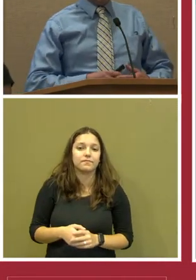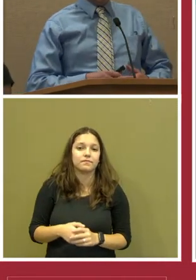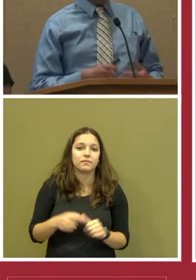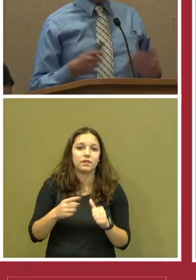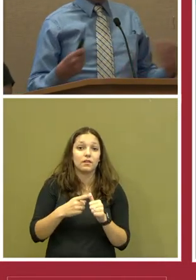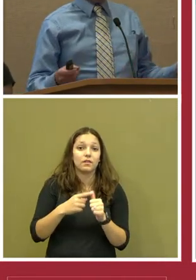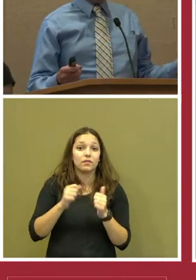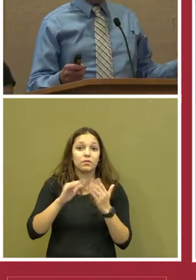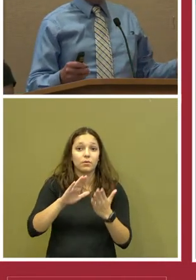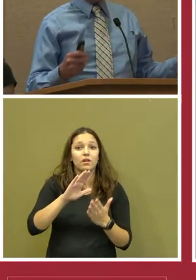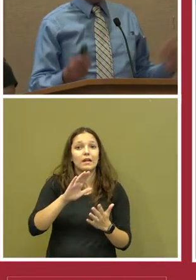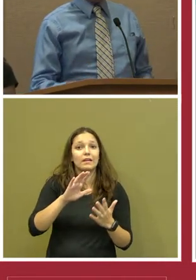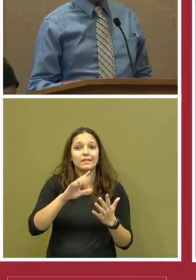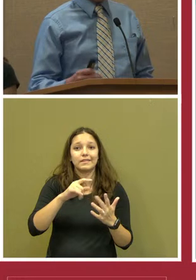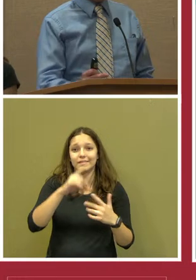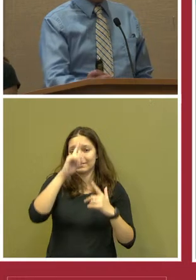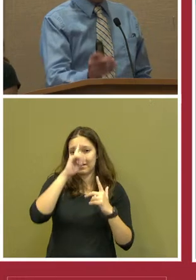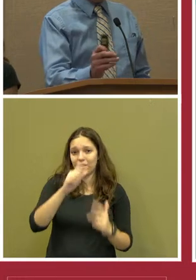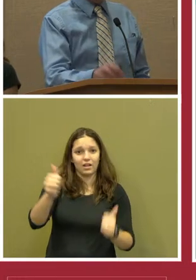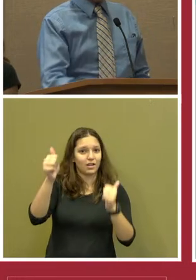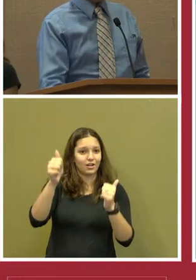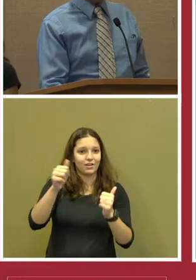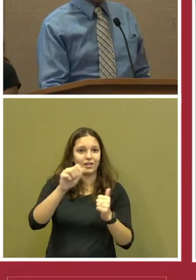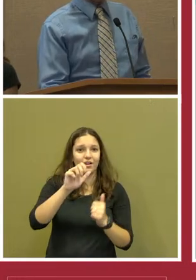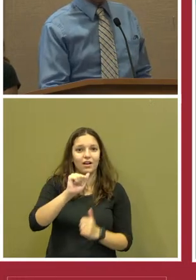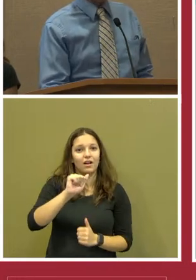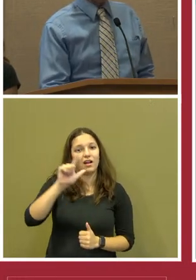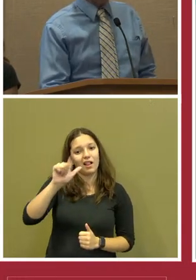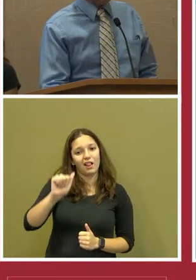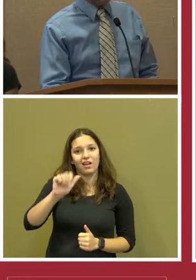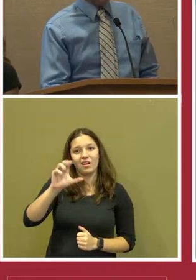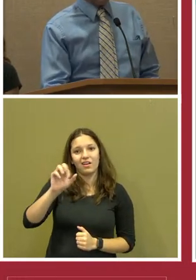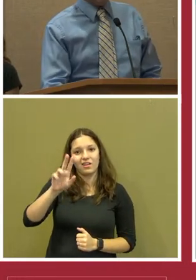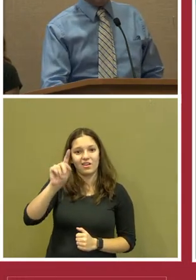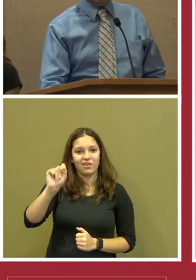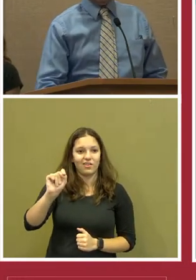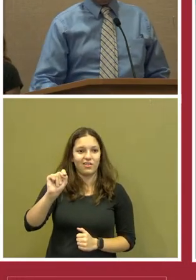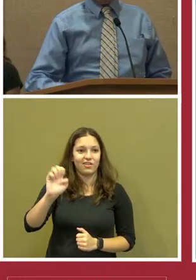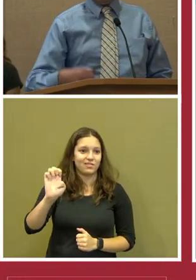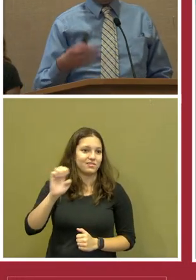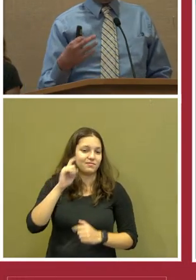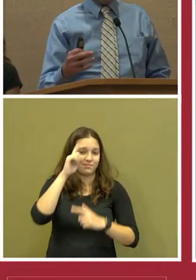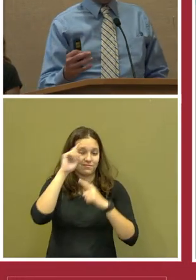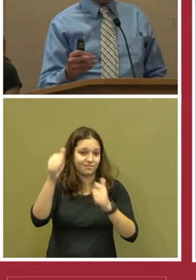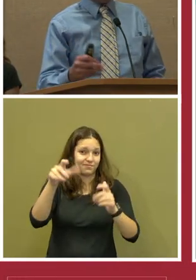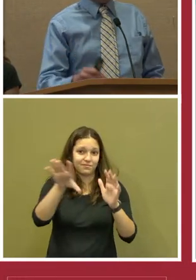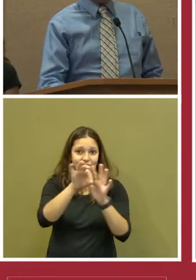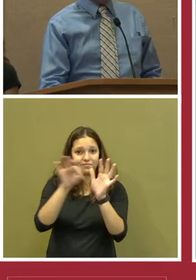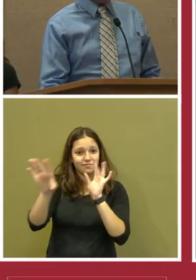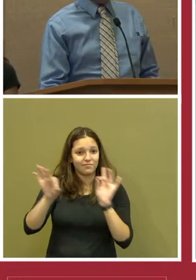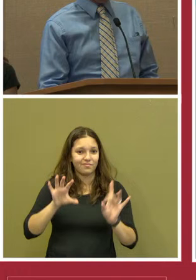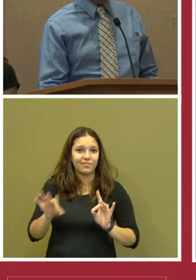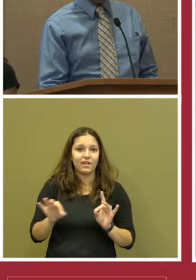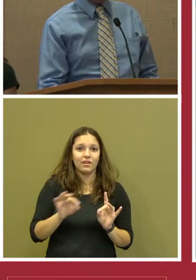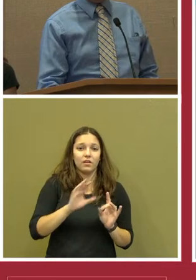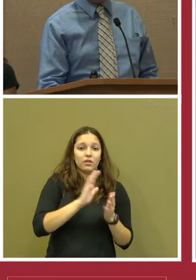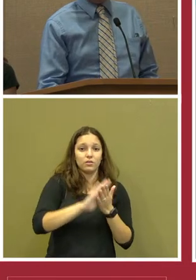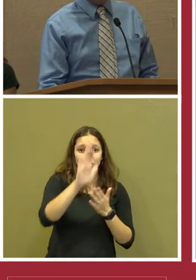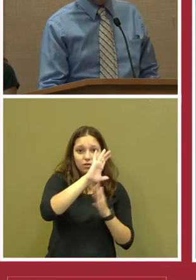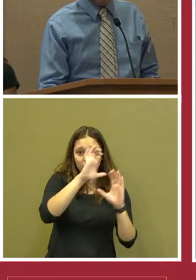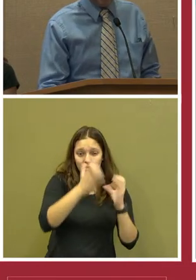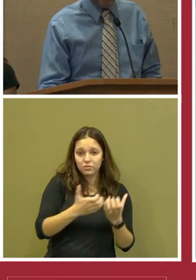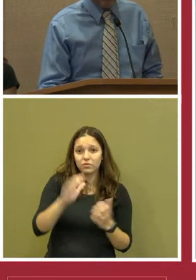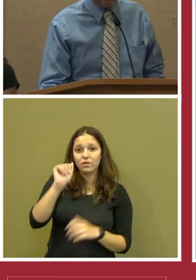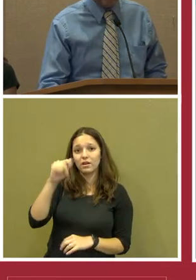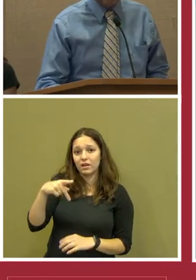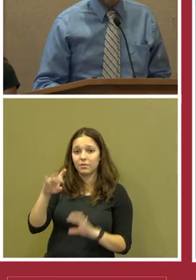call that a la carte. A student can pick and choose, kind of like if it's just a college course or an AP course, you can do the same